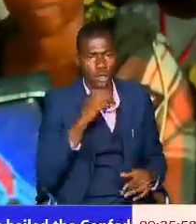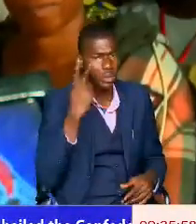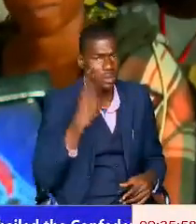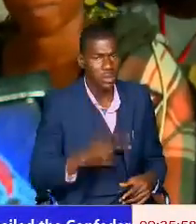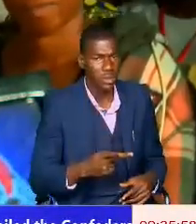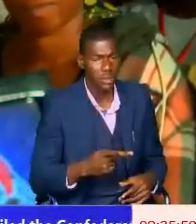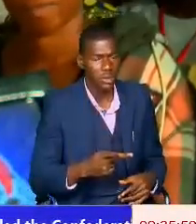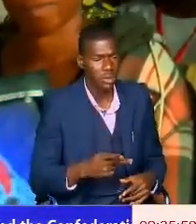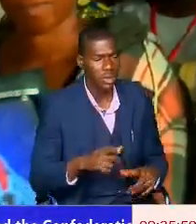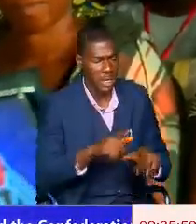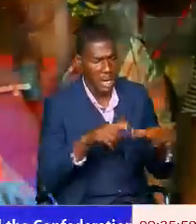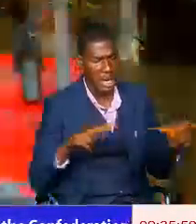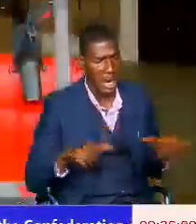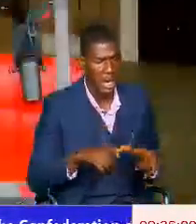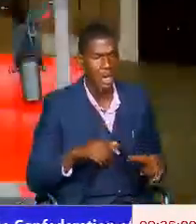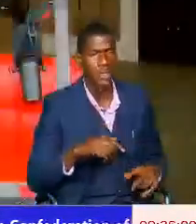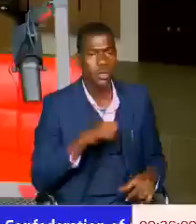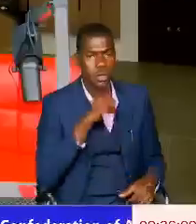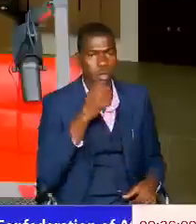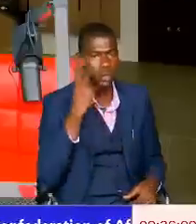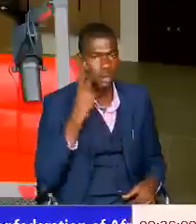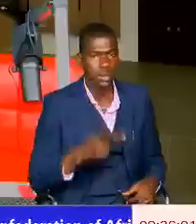Estate. Yes,